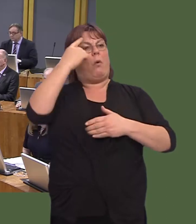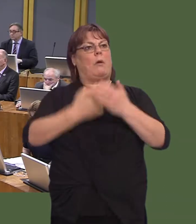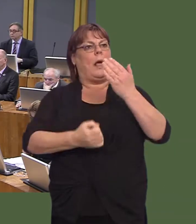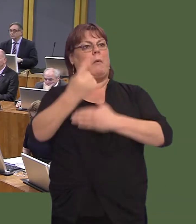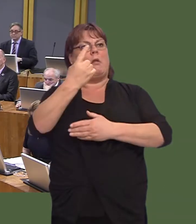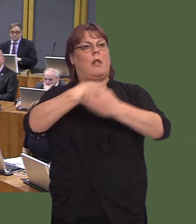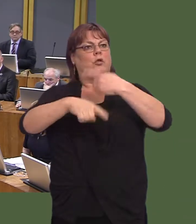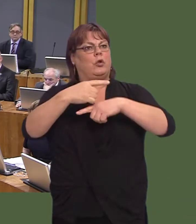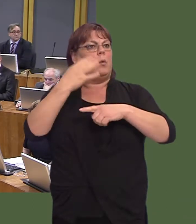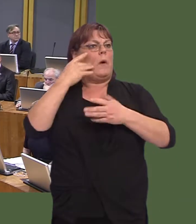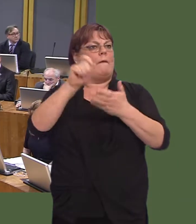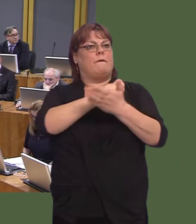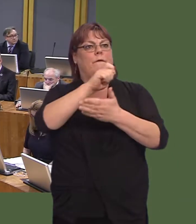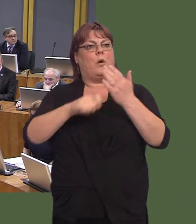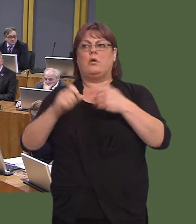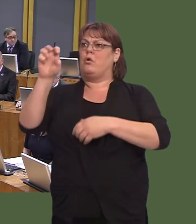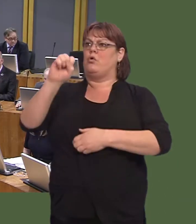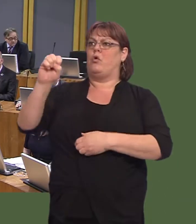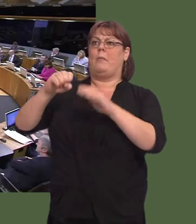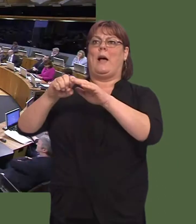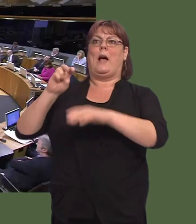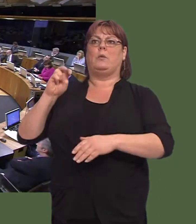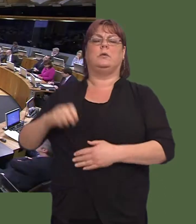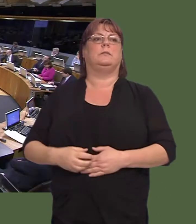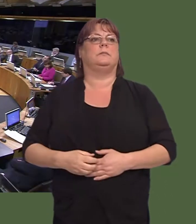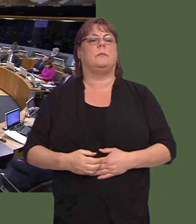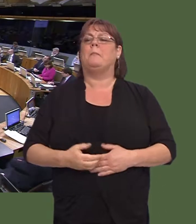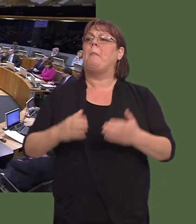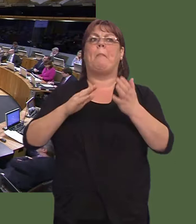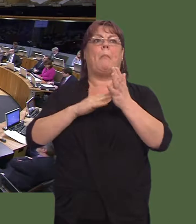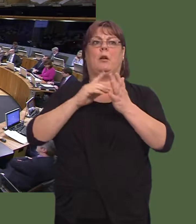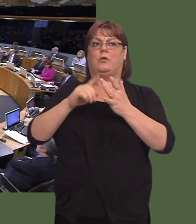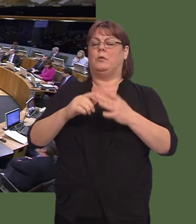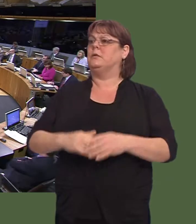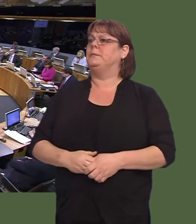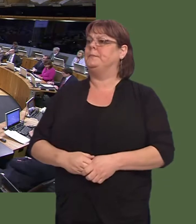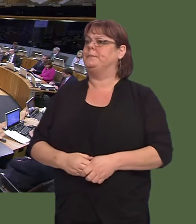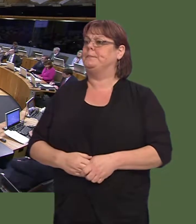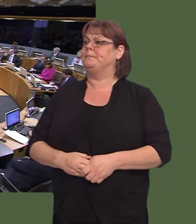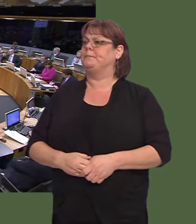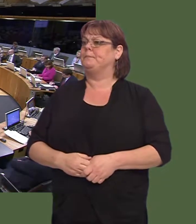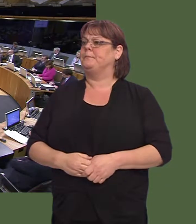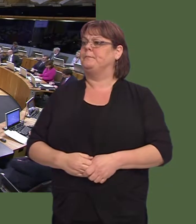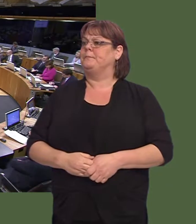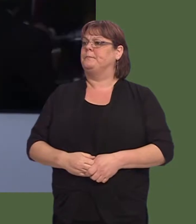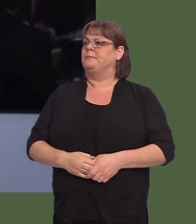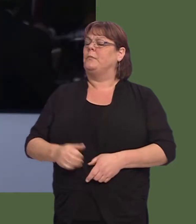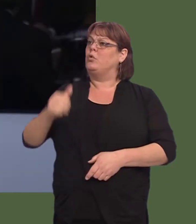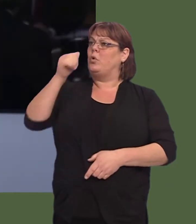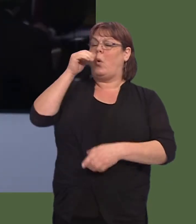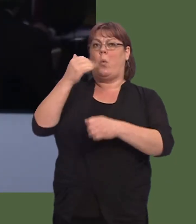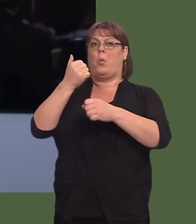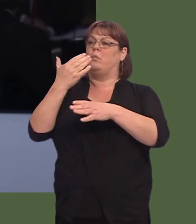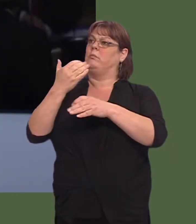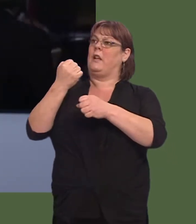last year. Mark Isherwood. Clearly, as successive Welsh governments know, working in